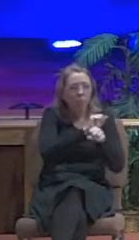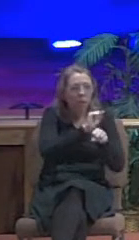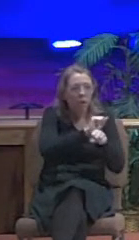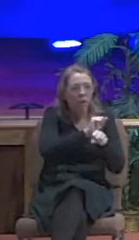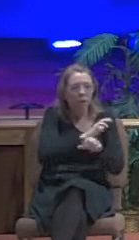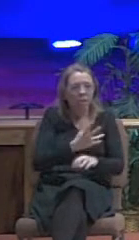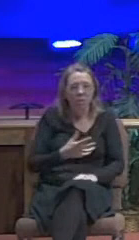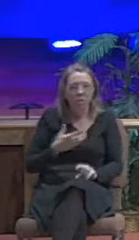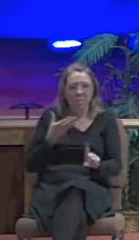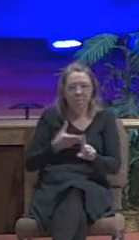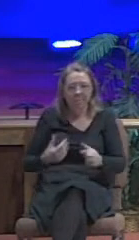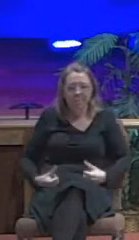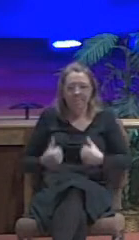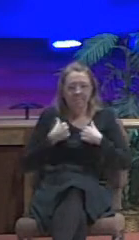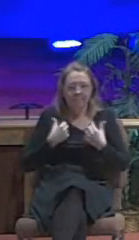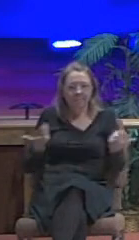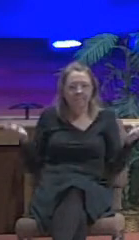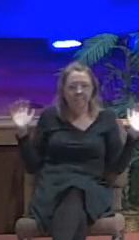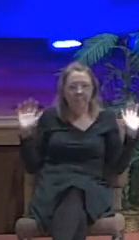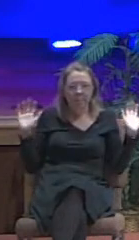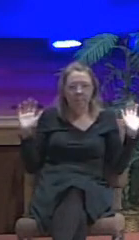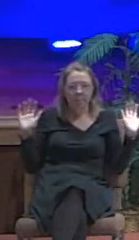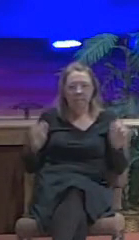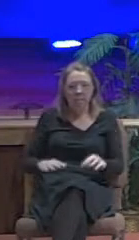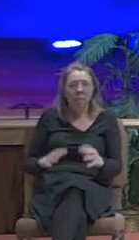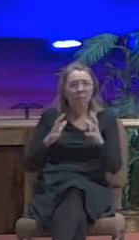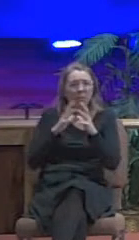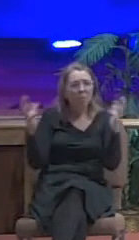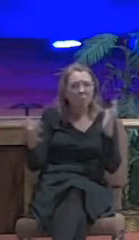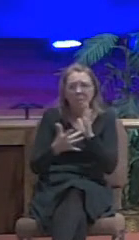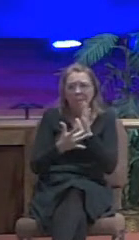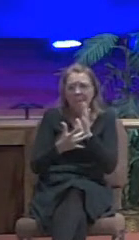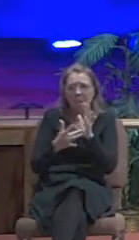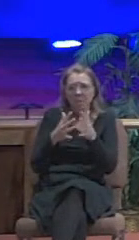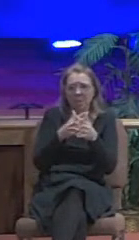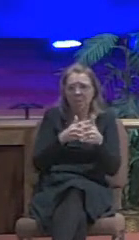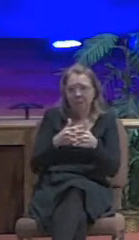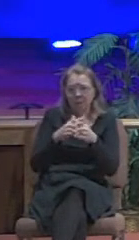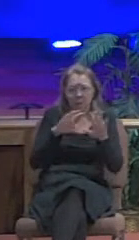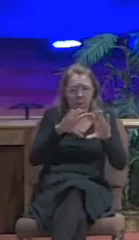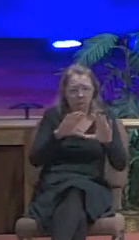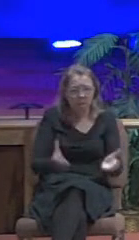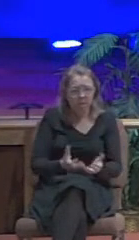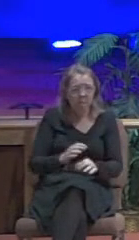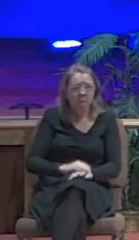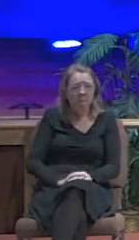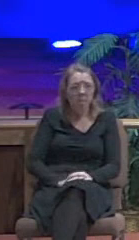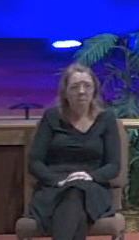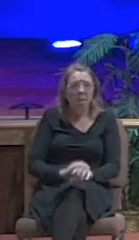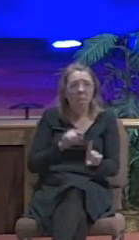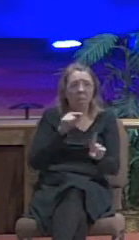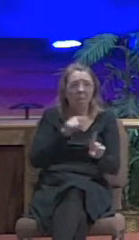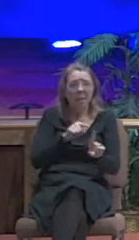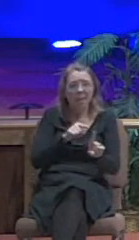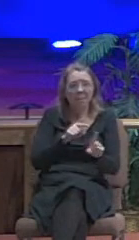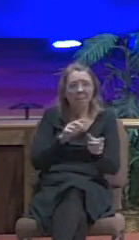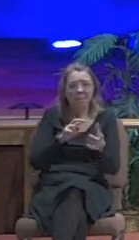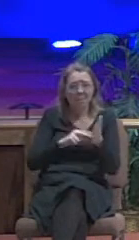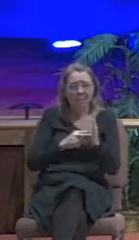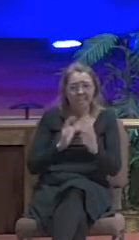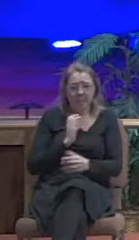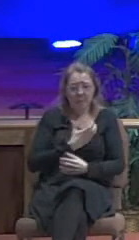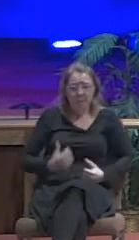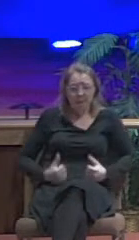We have all this technology in America, and yet how many think our life's a little bit more complicated today than when we had all this stuff, right?